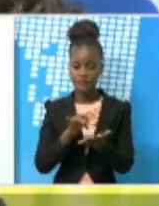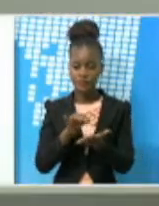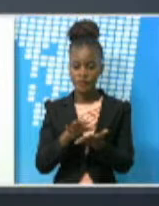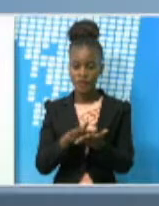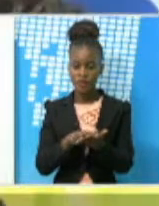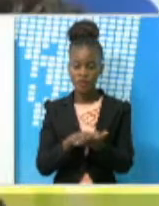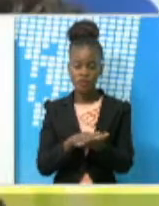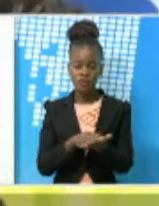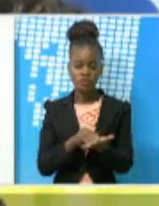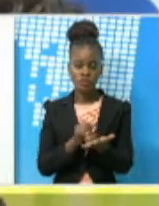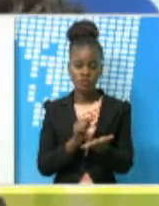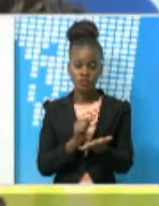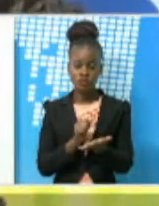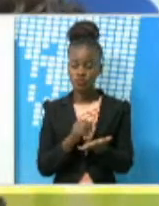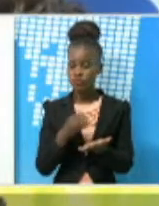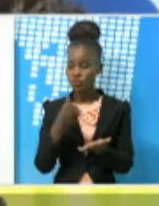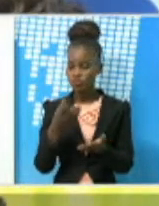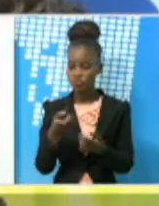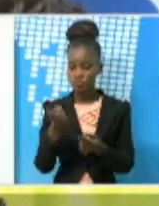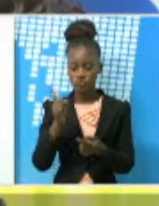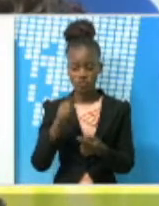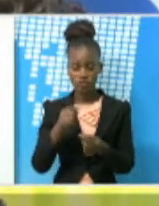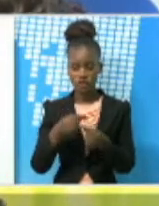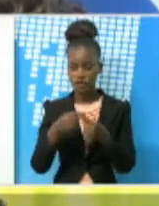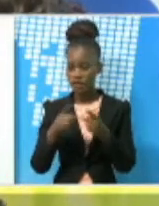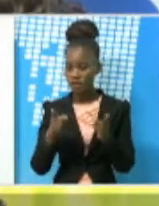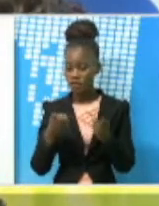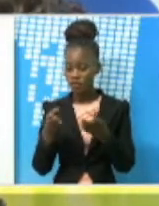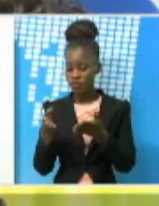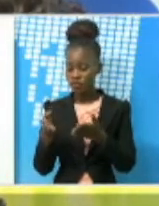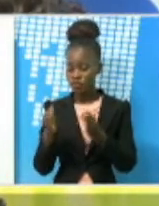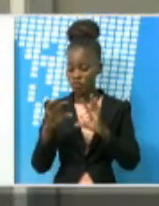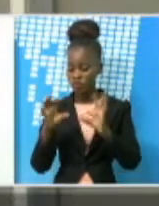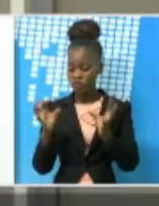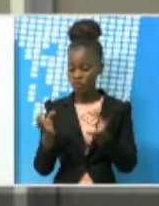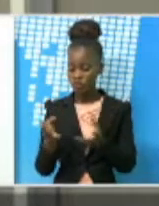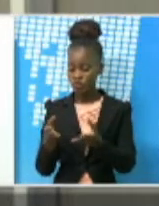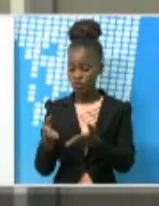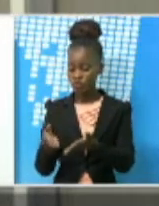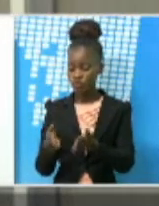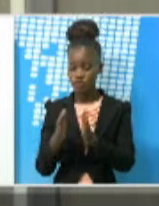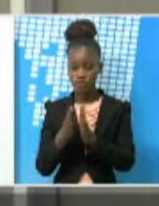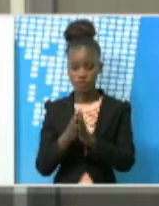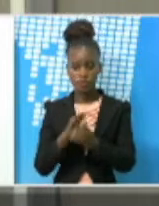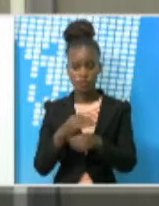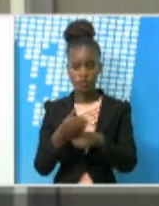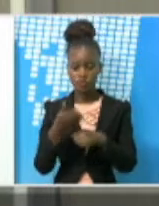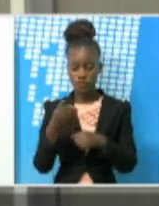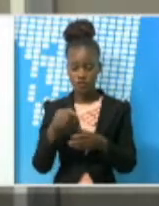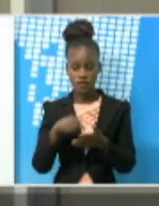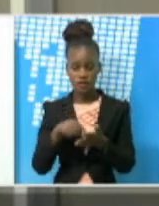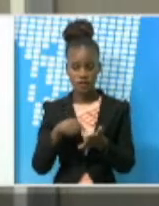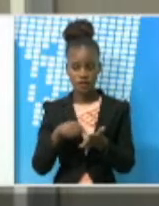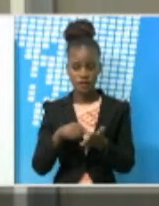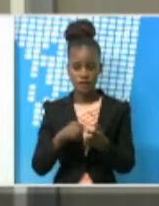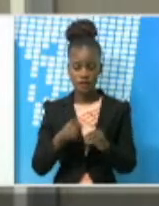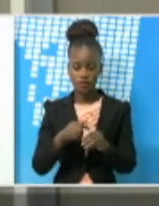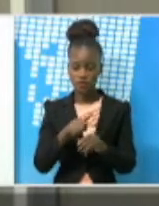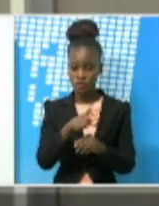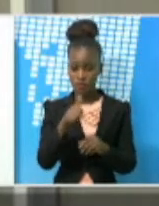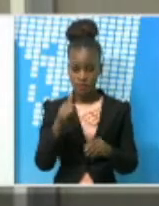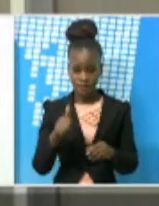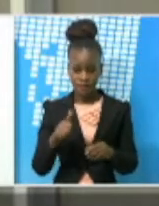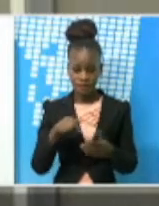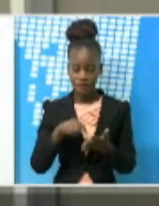And that's how we categorize elements in the agro-industrialization sector. Then the other